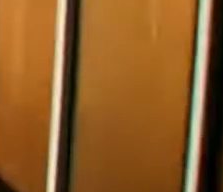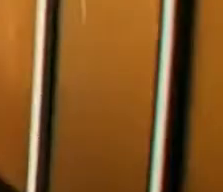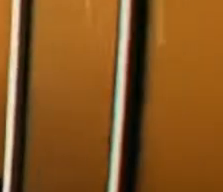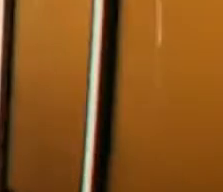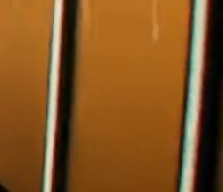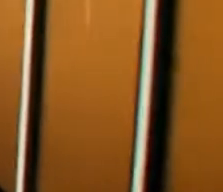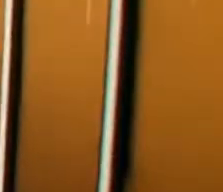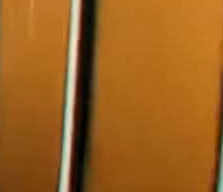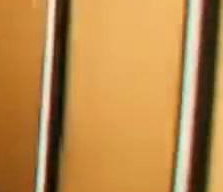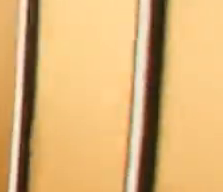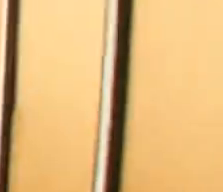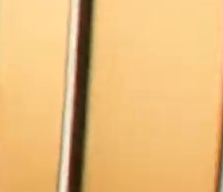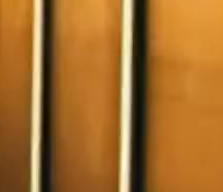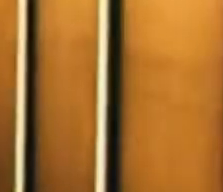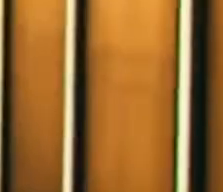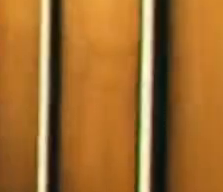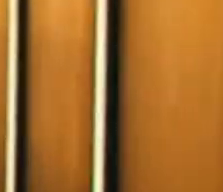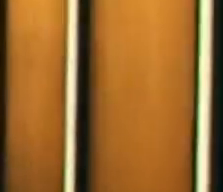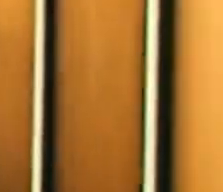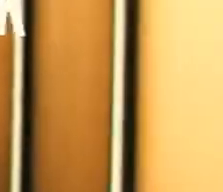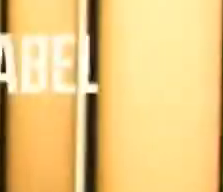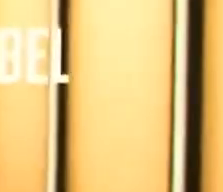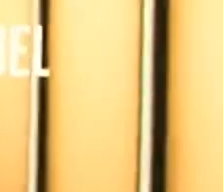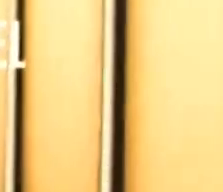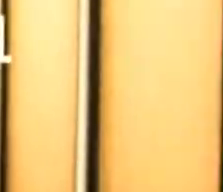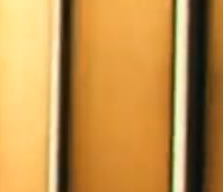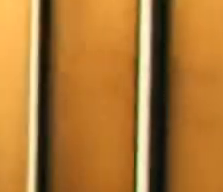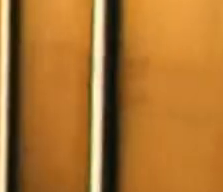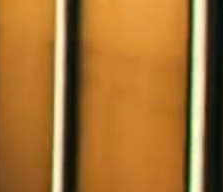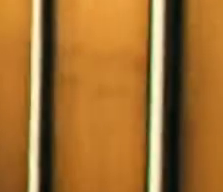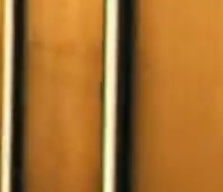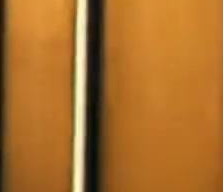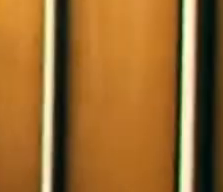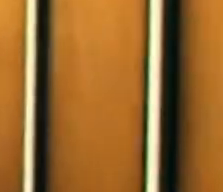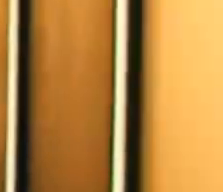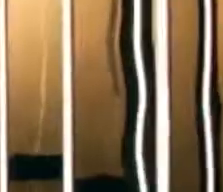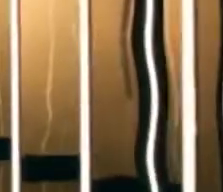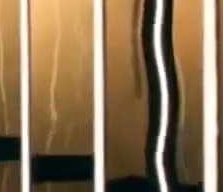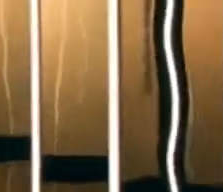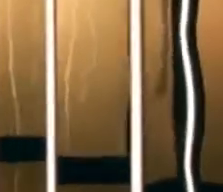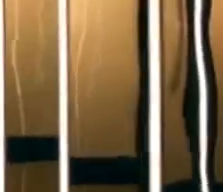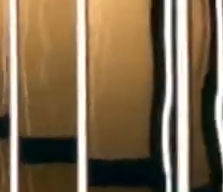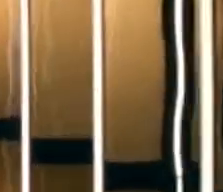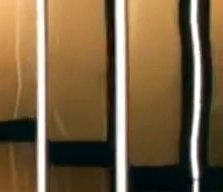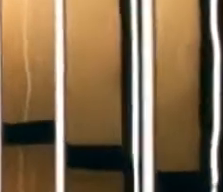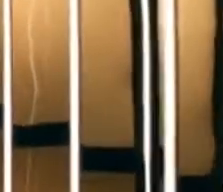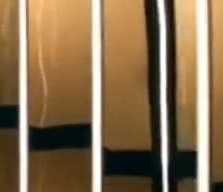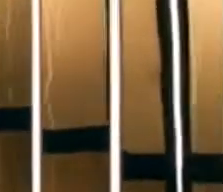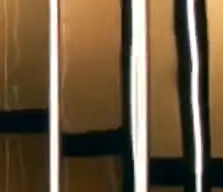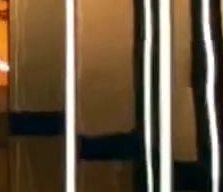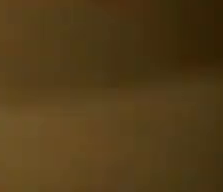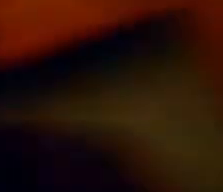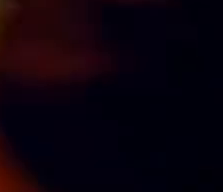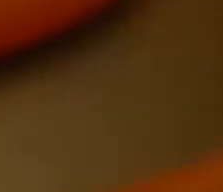Ebigambo bisobola kutambuze bule n'ebweya. Ebyange bikwata ku black label. Byebino nga bwe bikoberera.